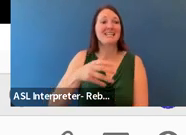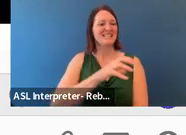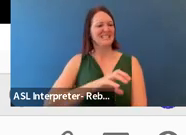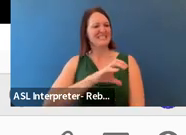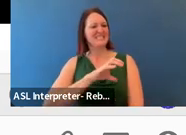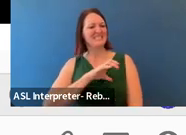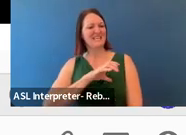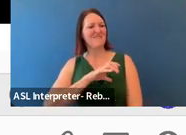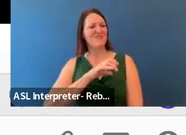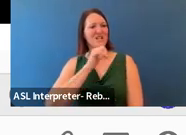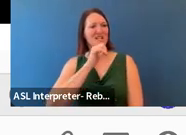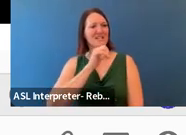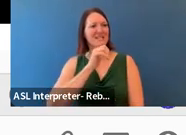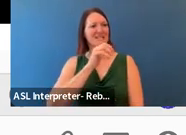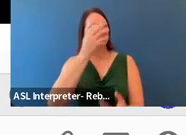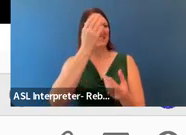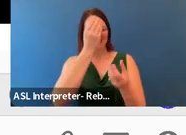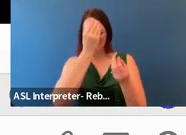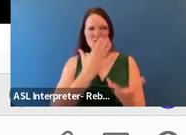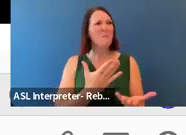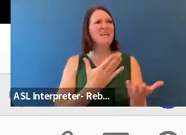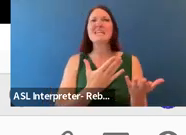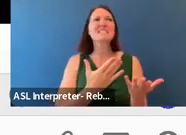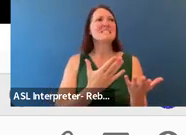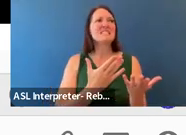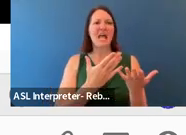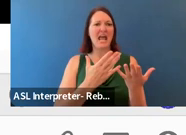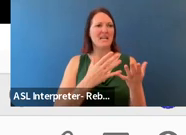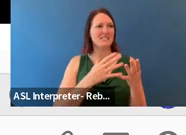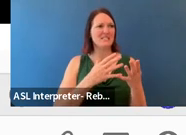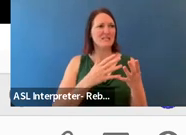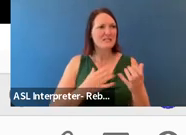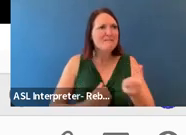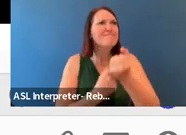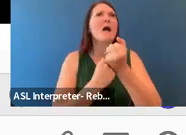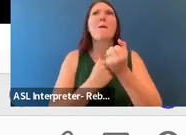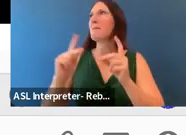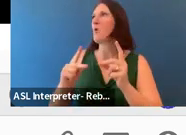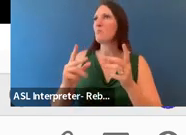disobedience and movements where people are seeking their rights have,